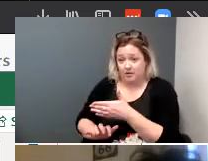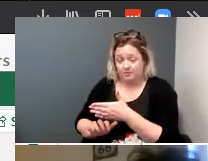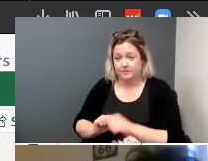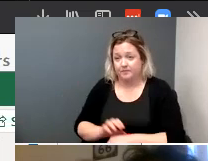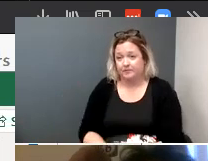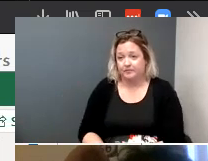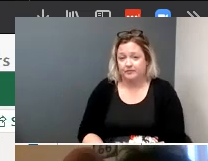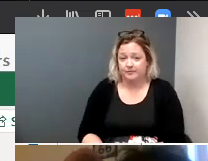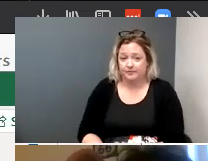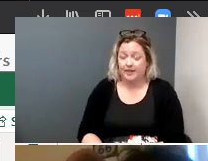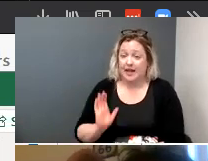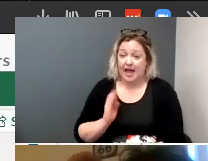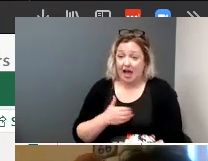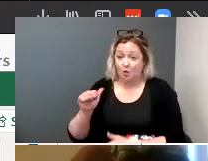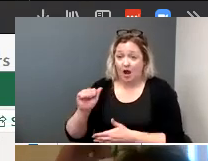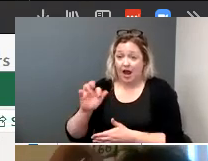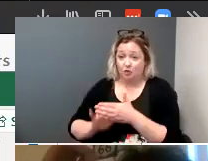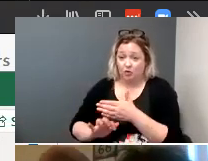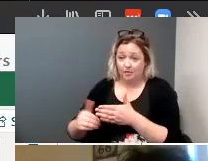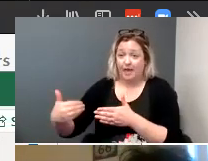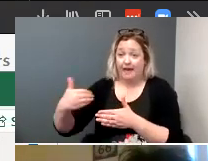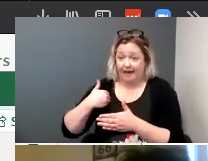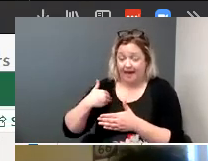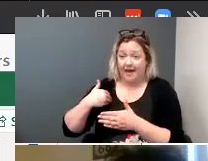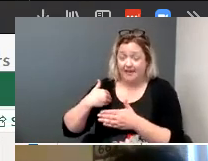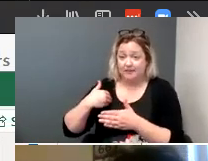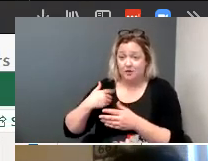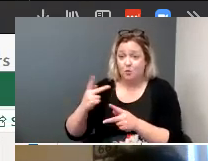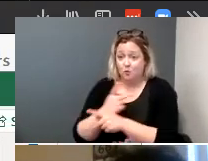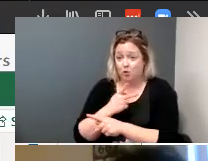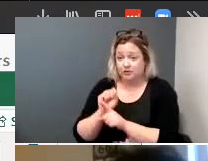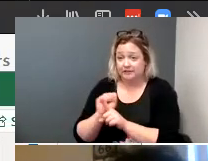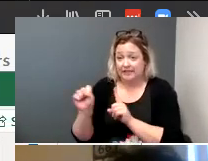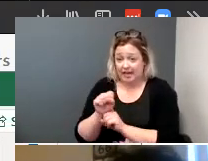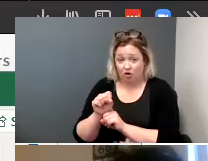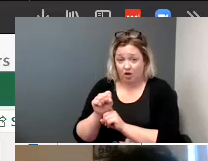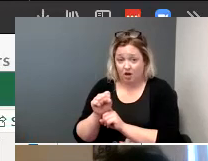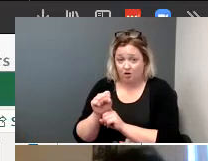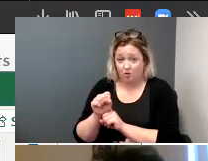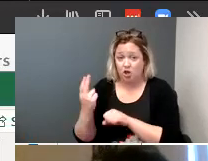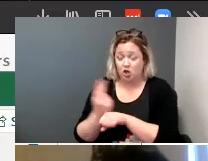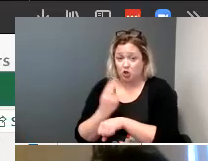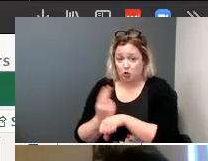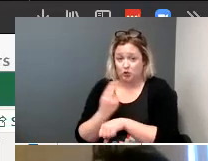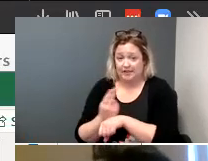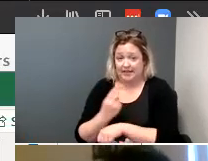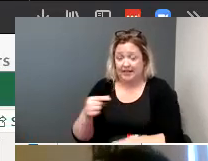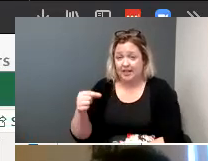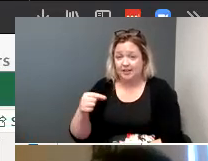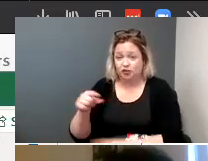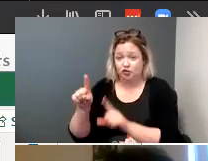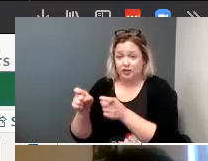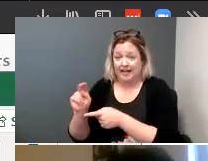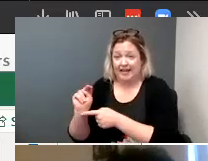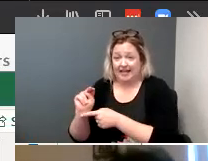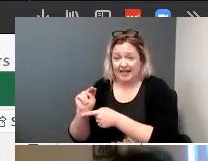is bounded in the worst case scenario using this gn function that we say that it is c times g